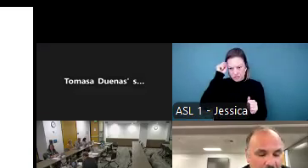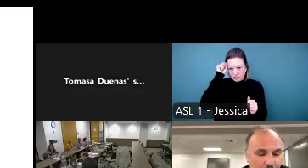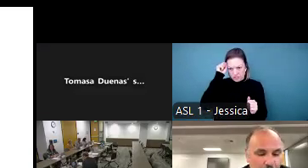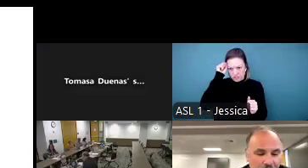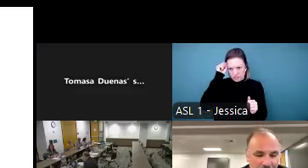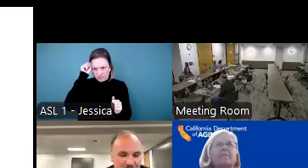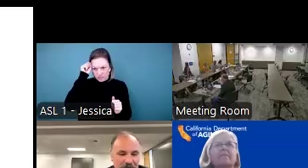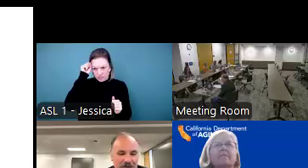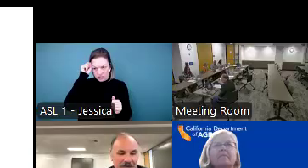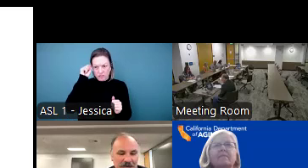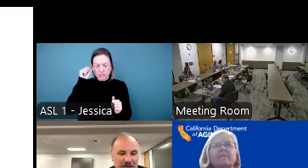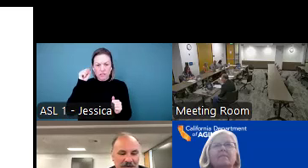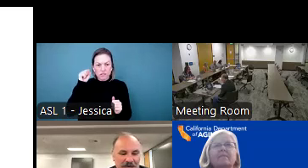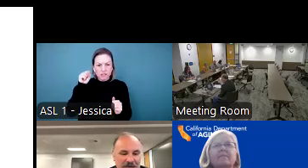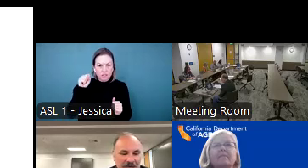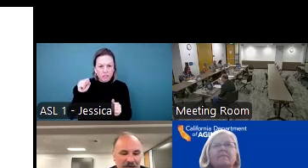Ellery Wayne,